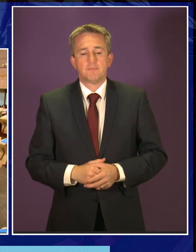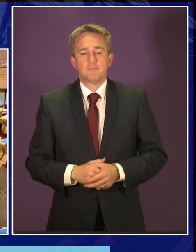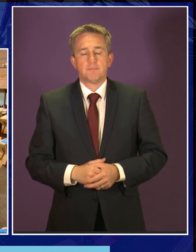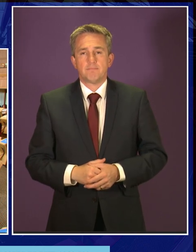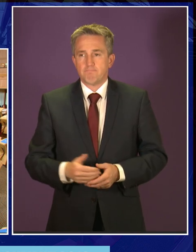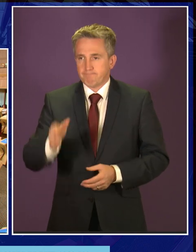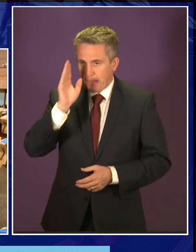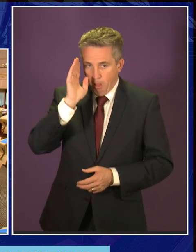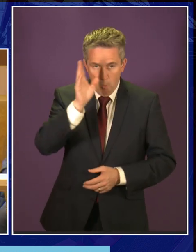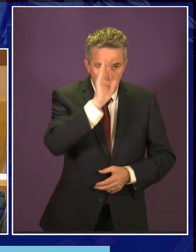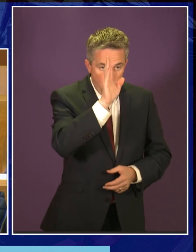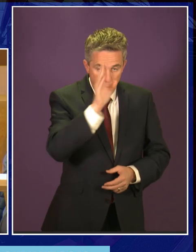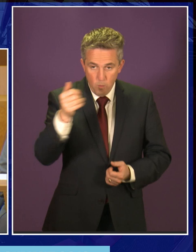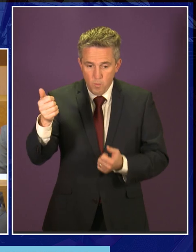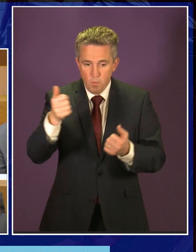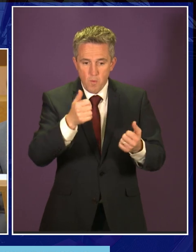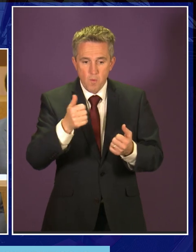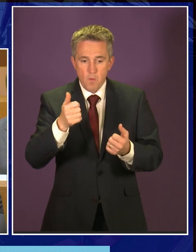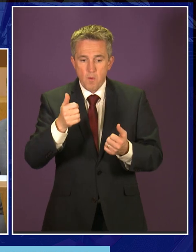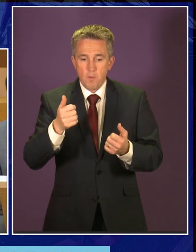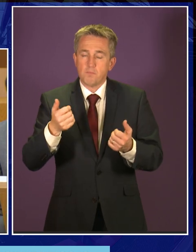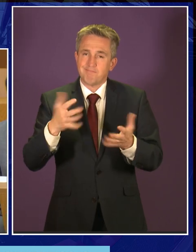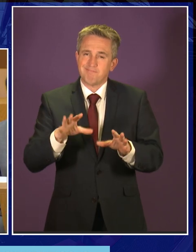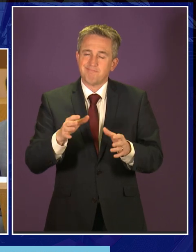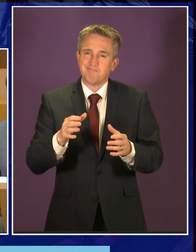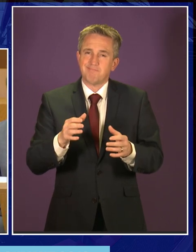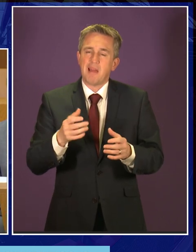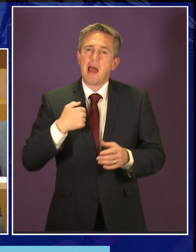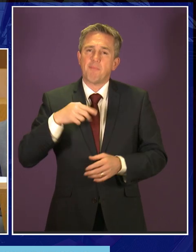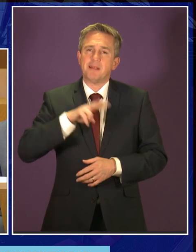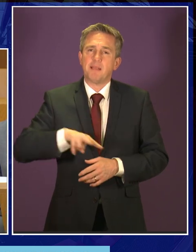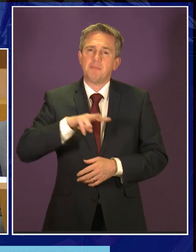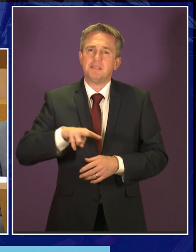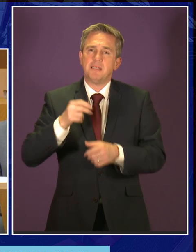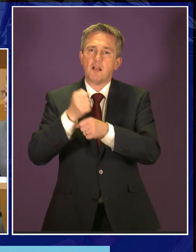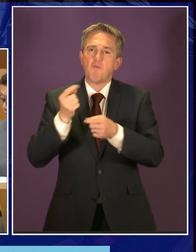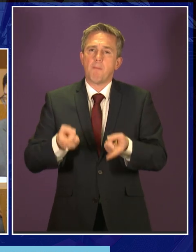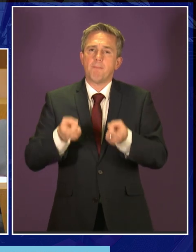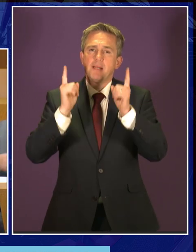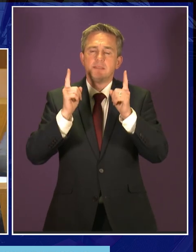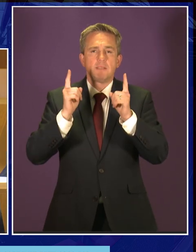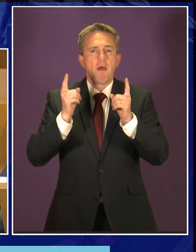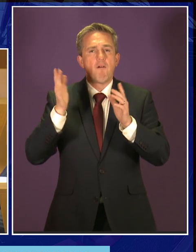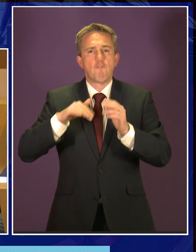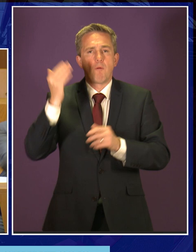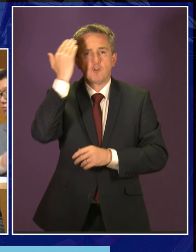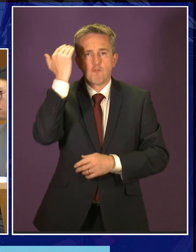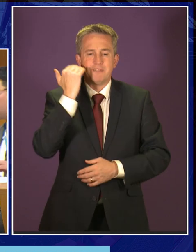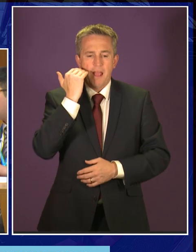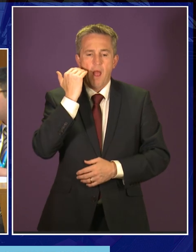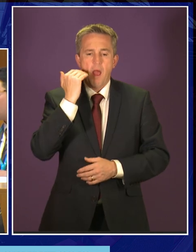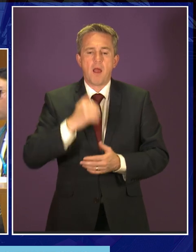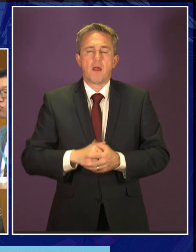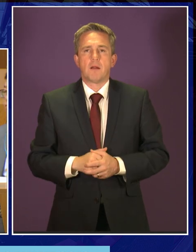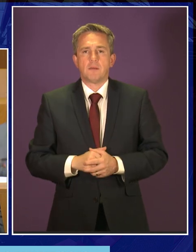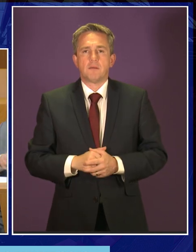Hello to all delegations. This is Woo Sung Lee. I'm the Deputy Minister of Culture and Korean government. I'm